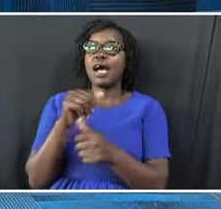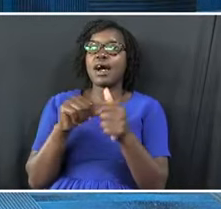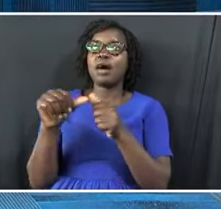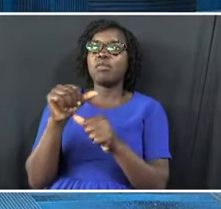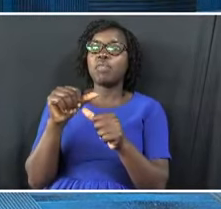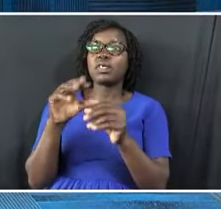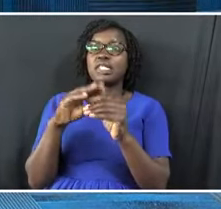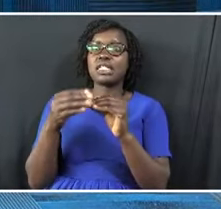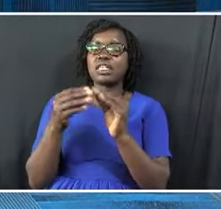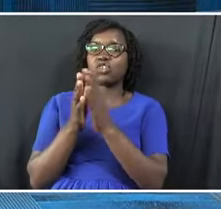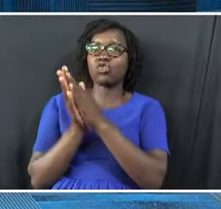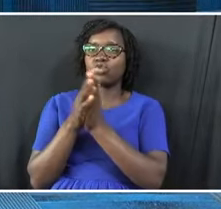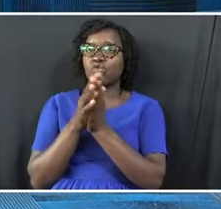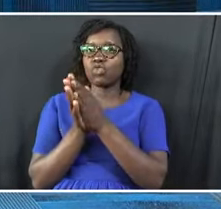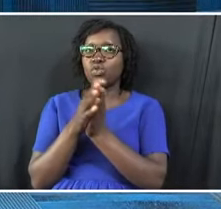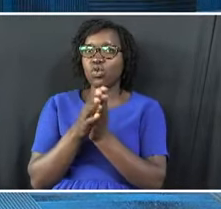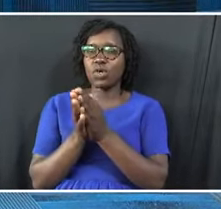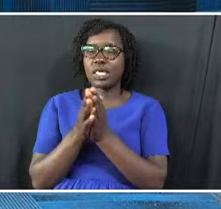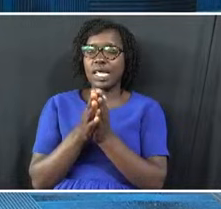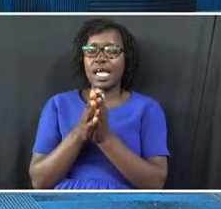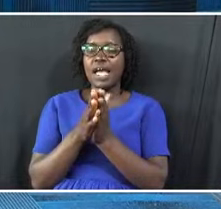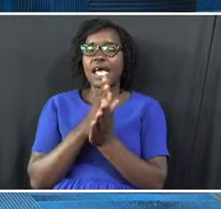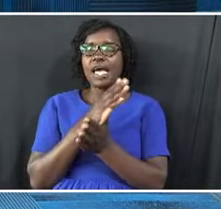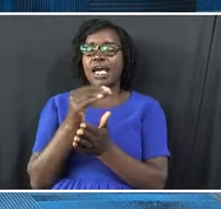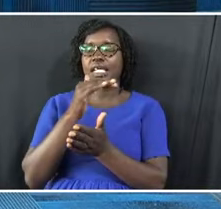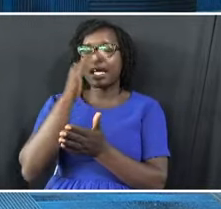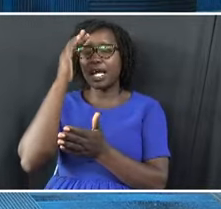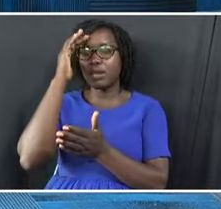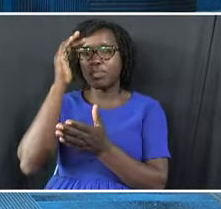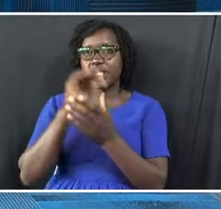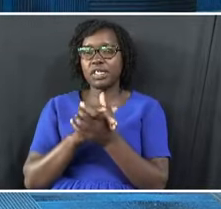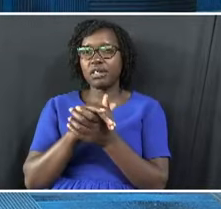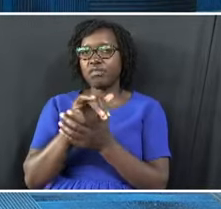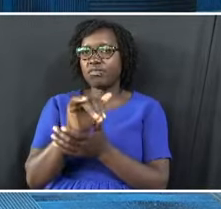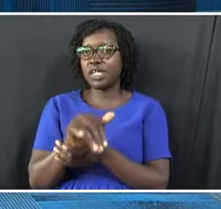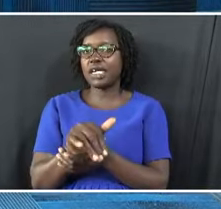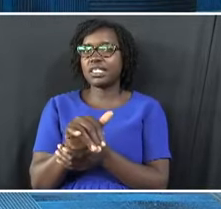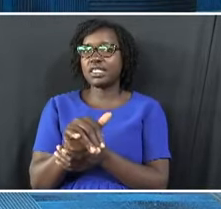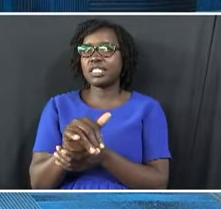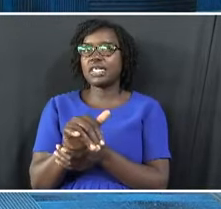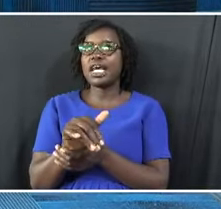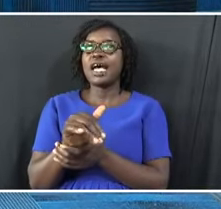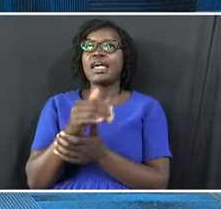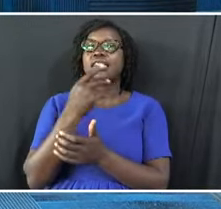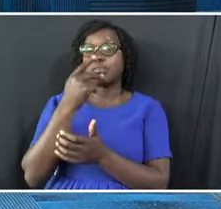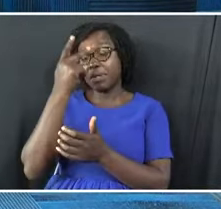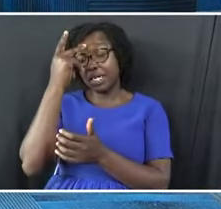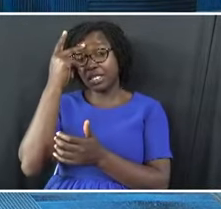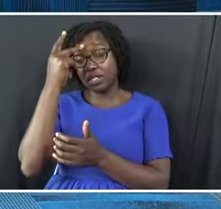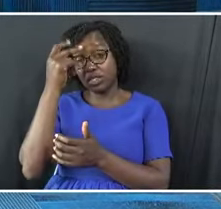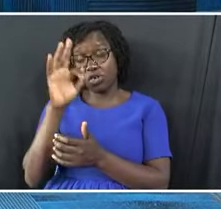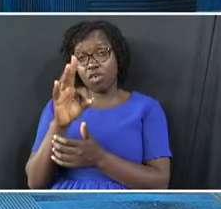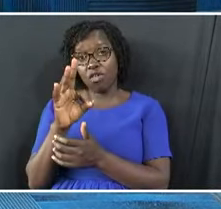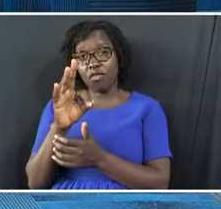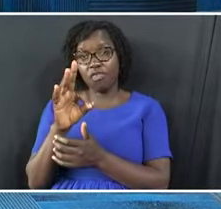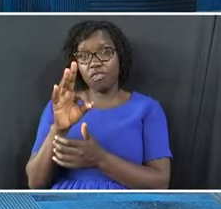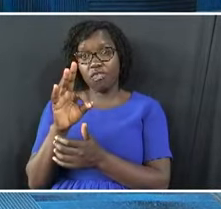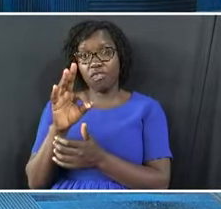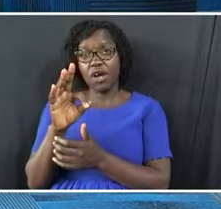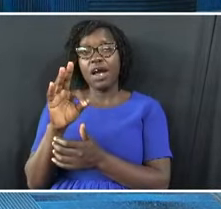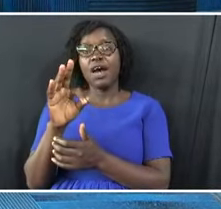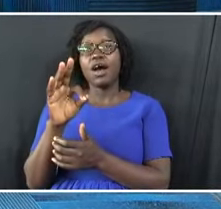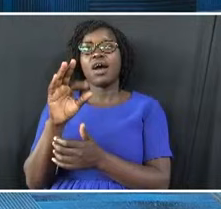the creation story. And I want to believe that the parents of Abel